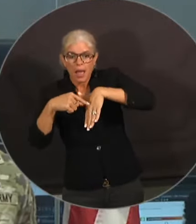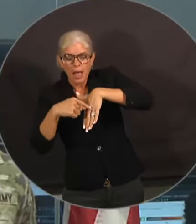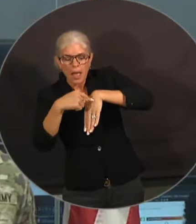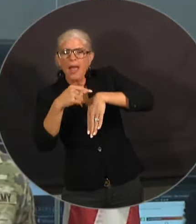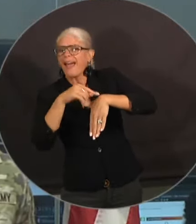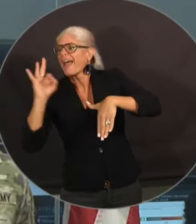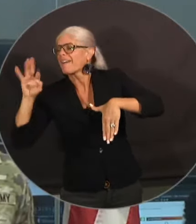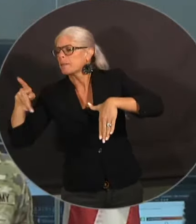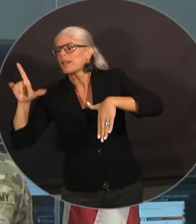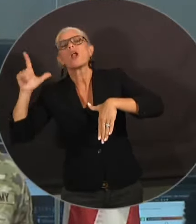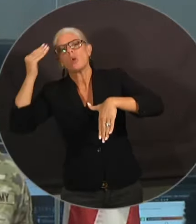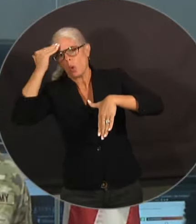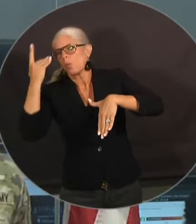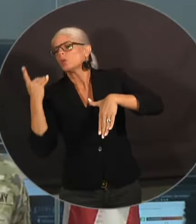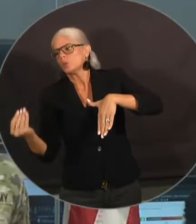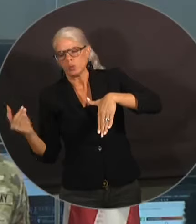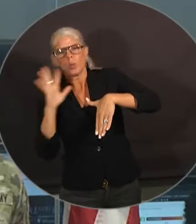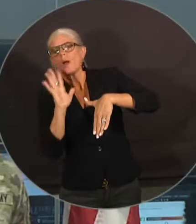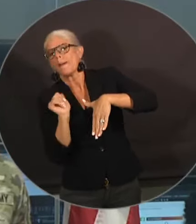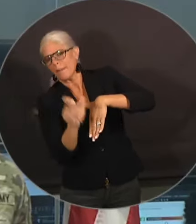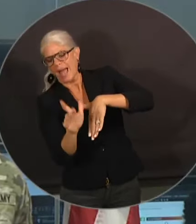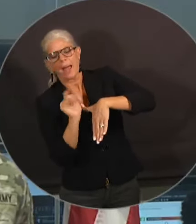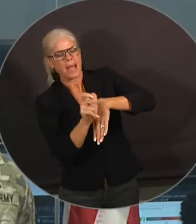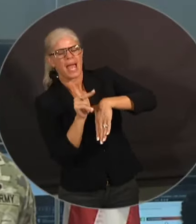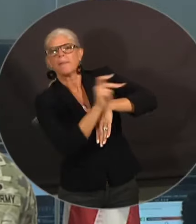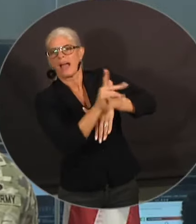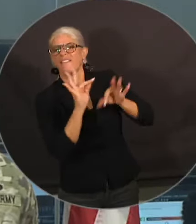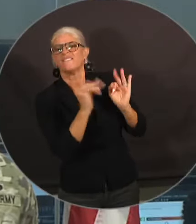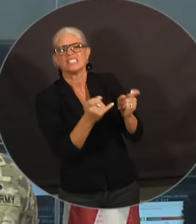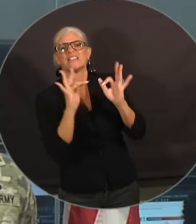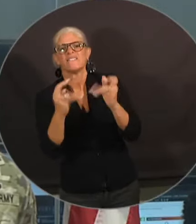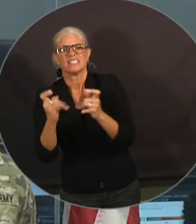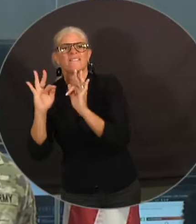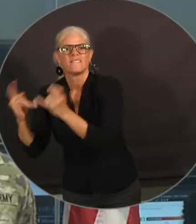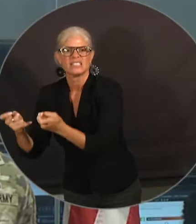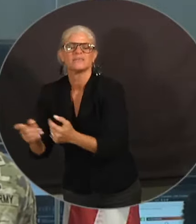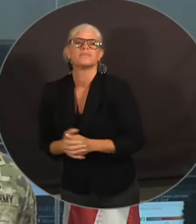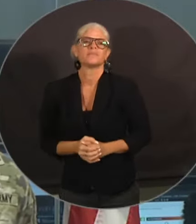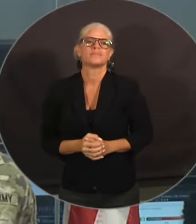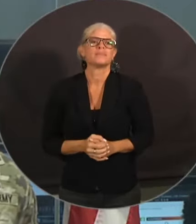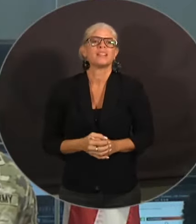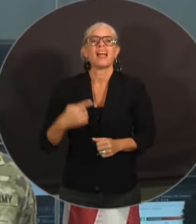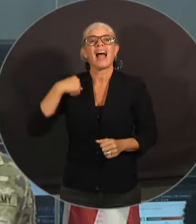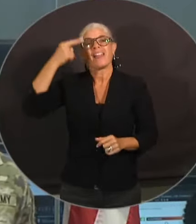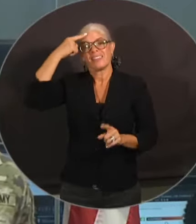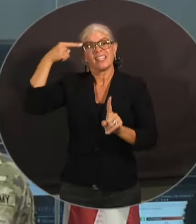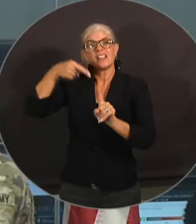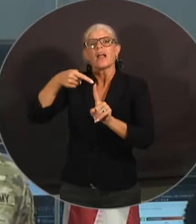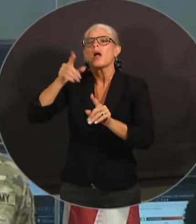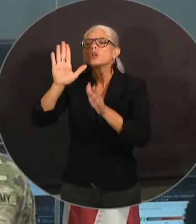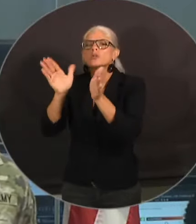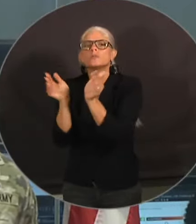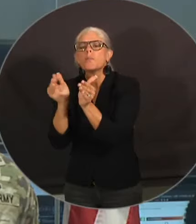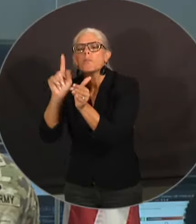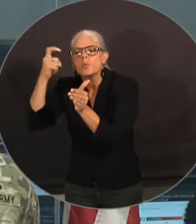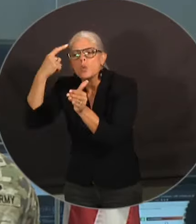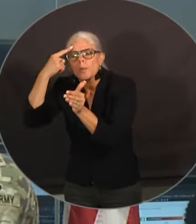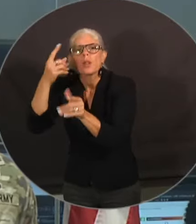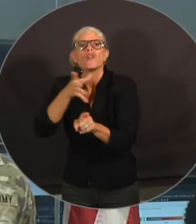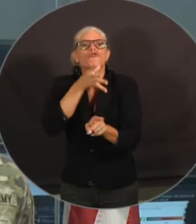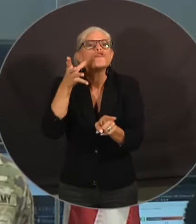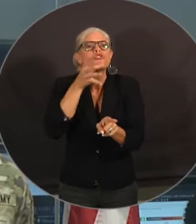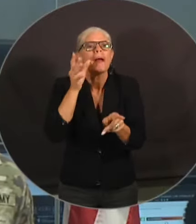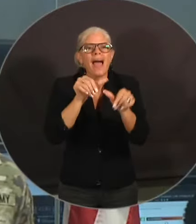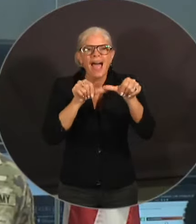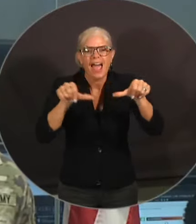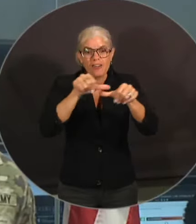and they'll get that back on very quickly. But I think the municipal and the rural co-ops, they've